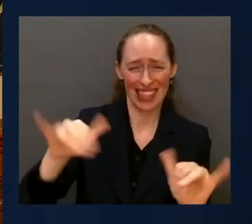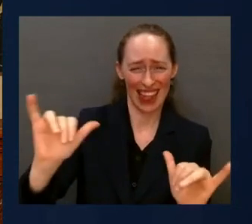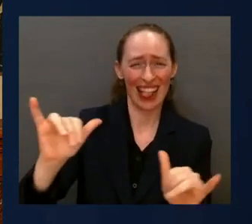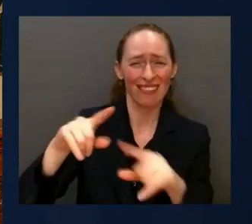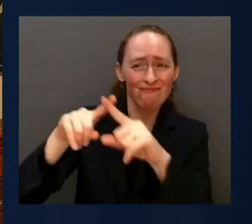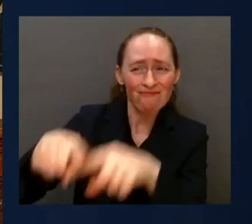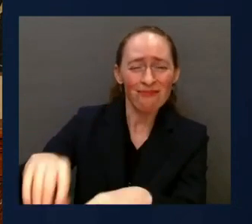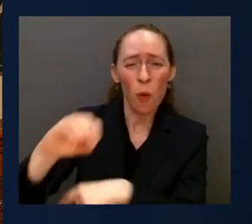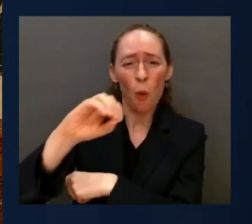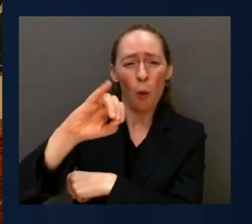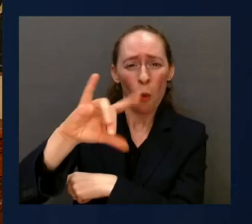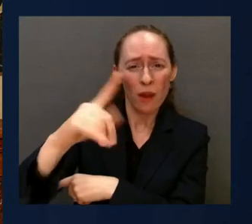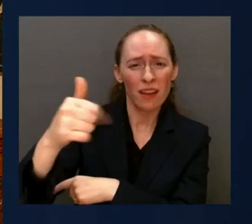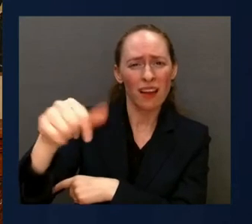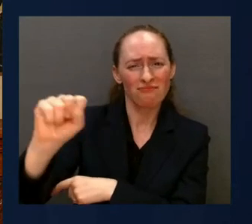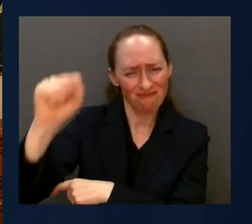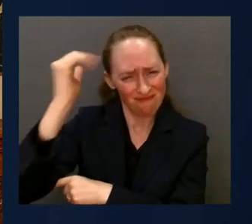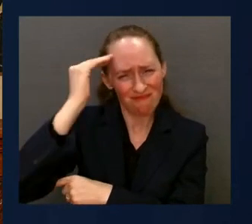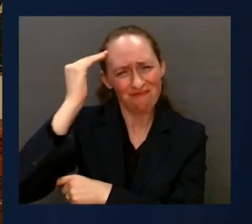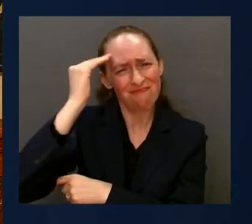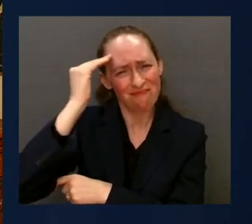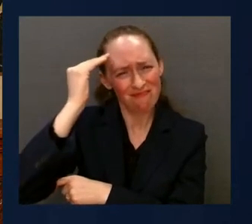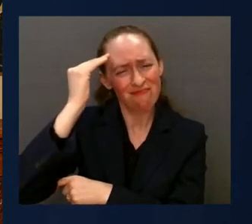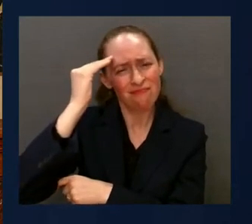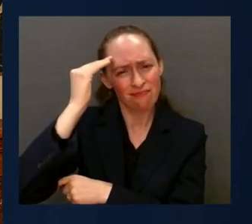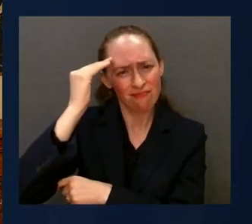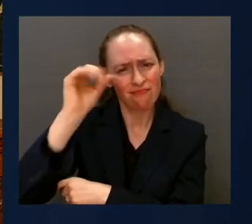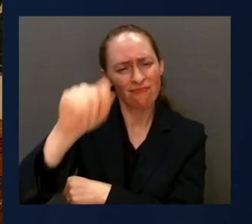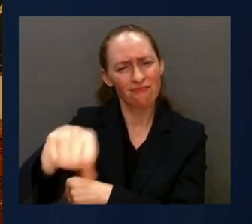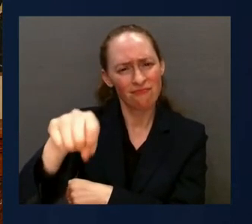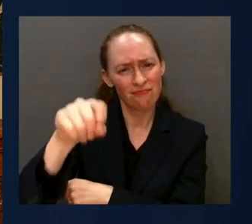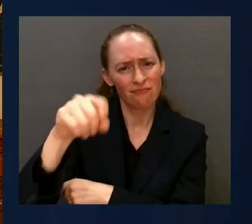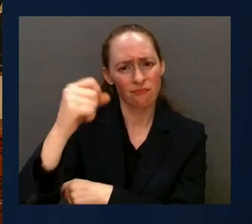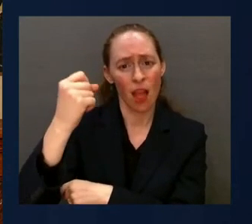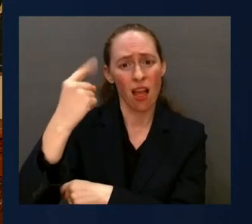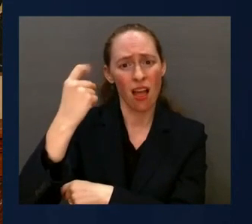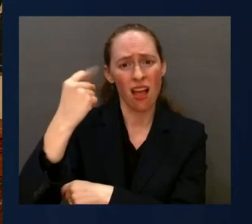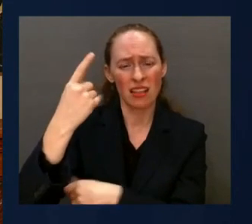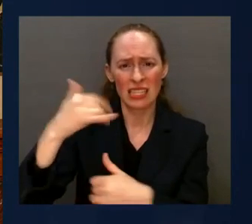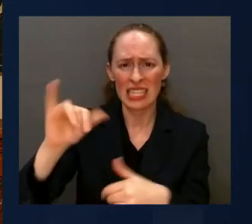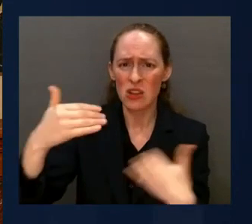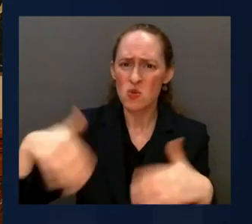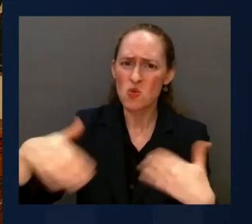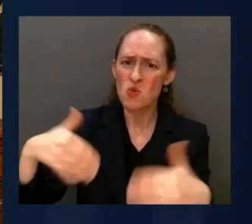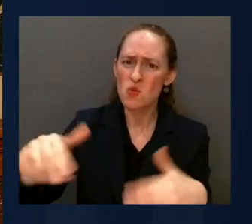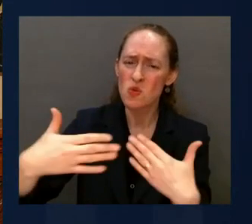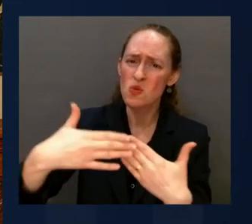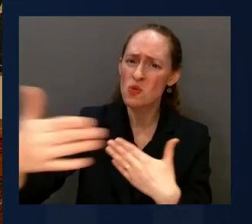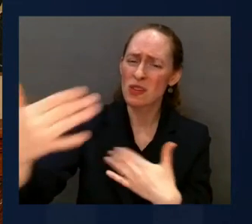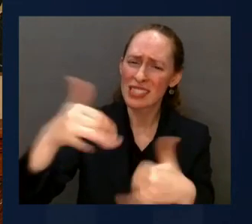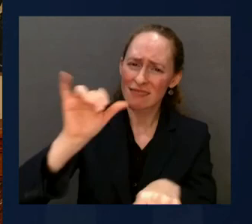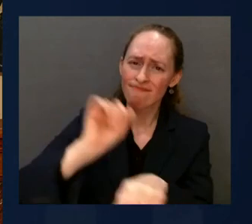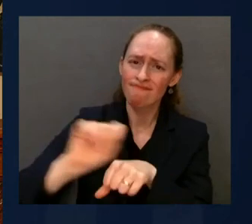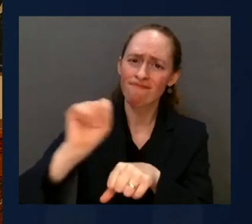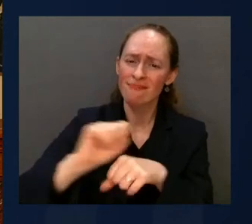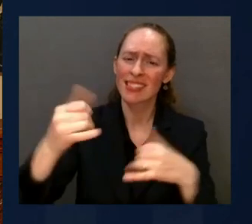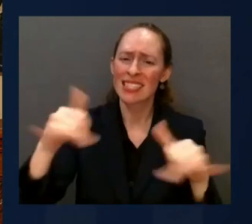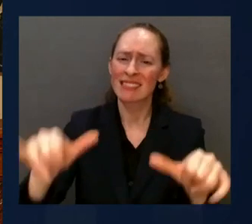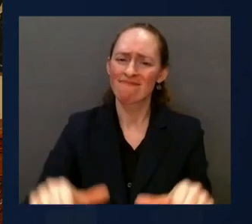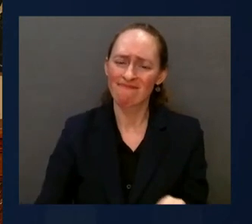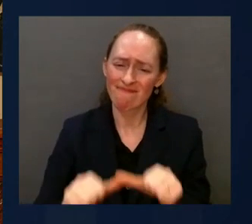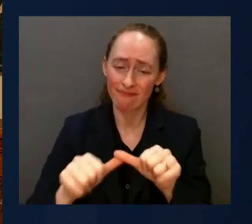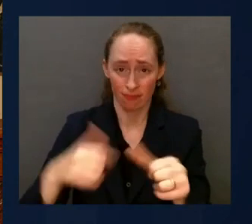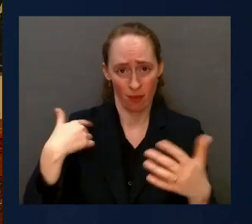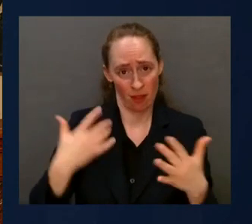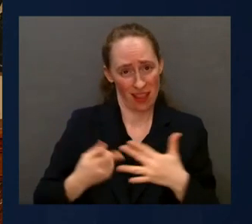But there's so much more to do. We got to finish the job. And we pay for these investments in our future by